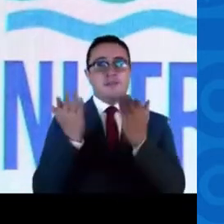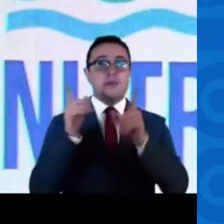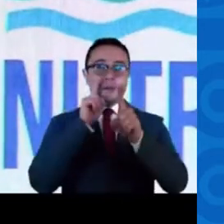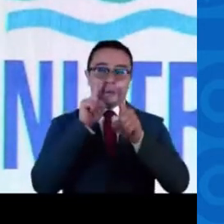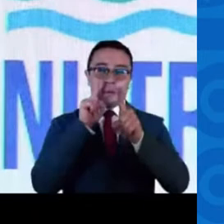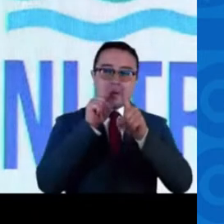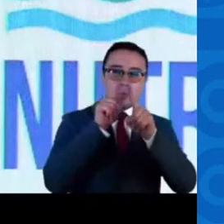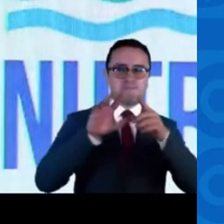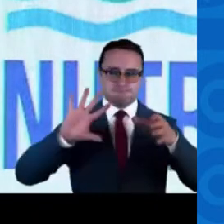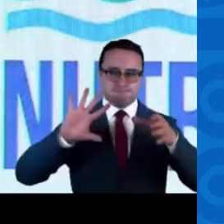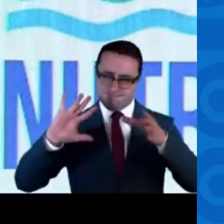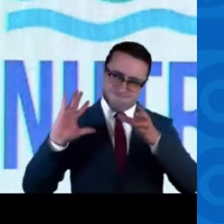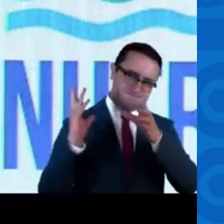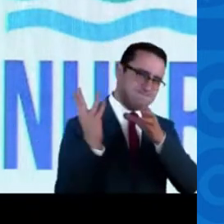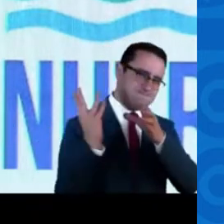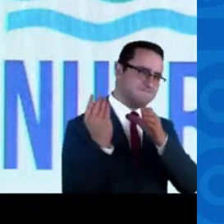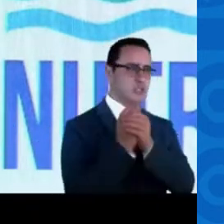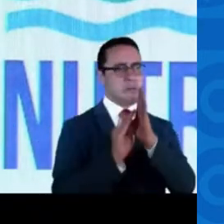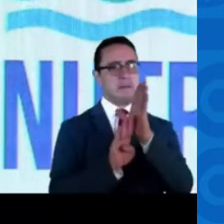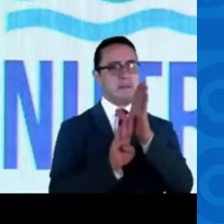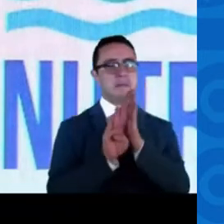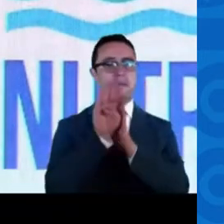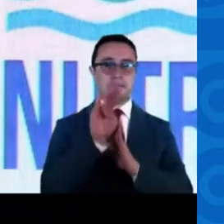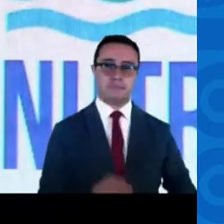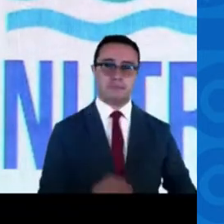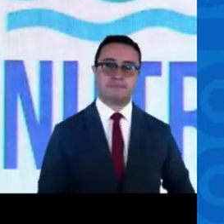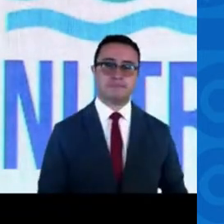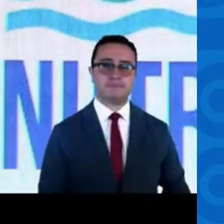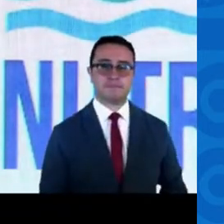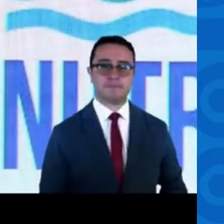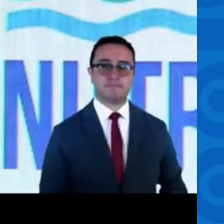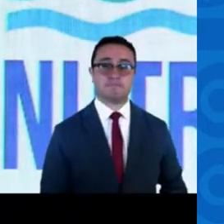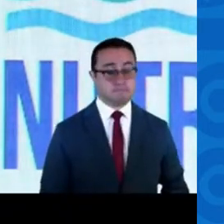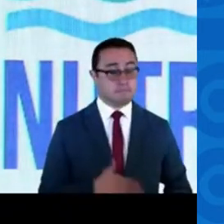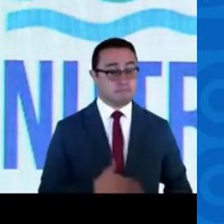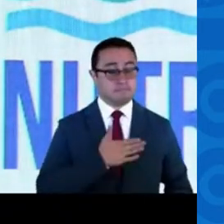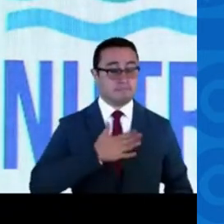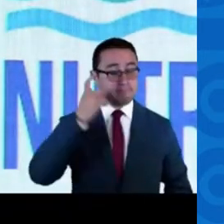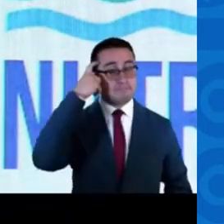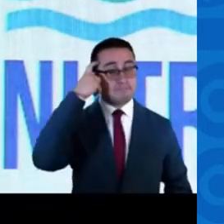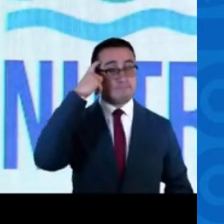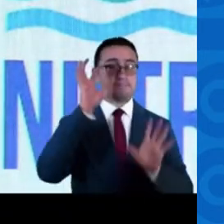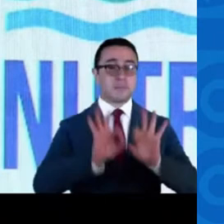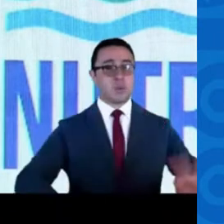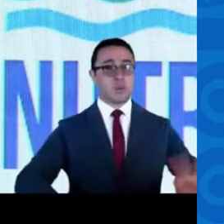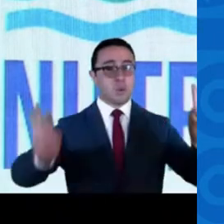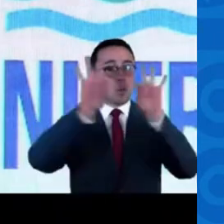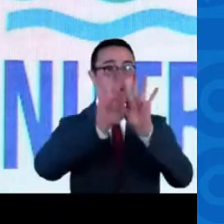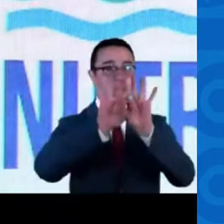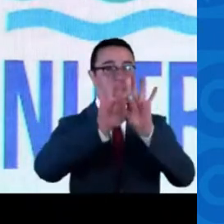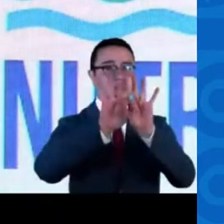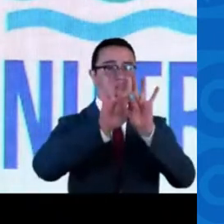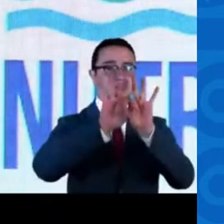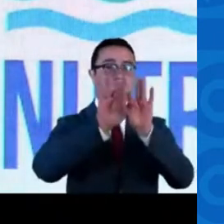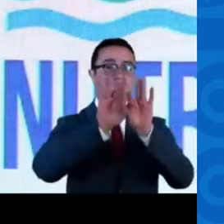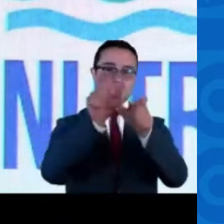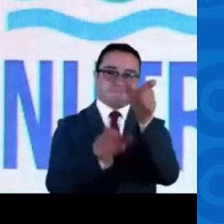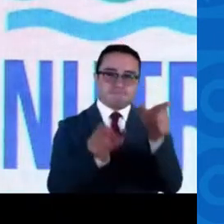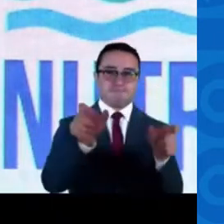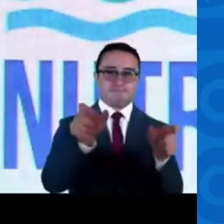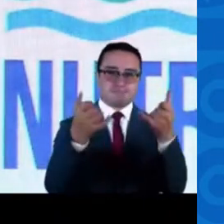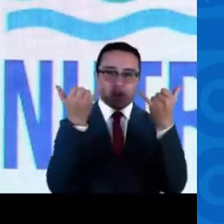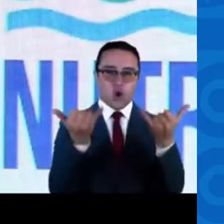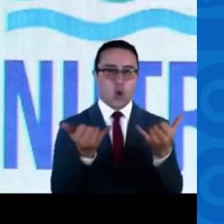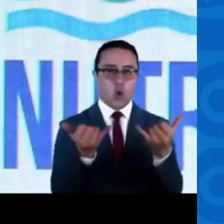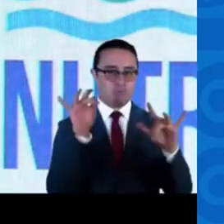solutions that enable people by promoting ways for development. I think that it is very important for